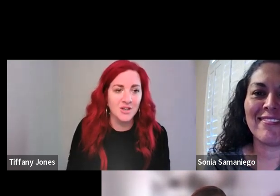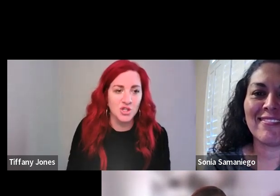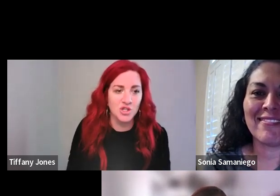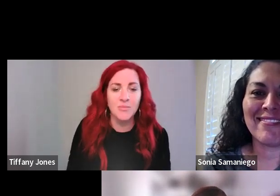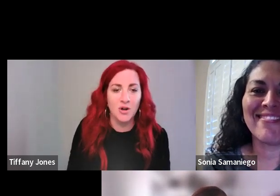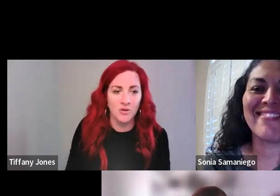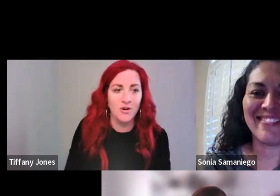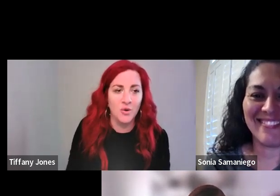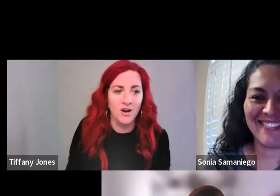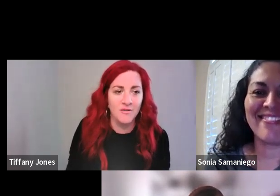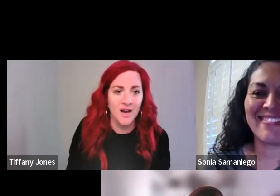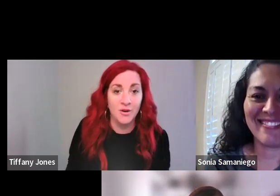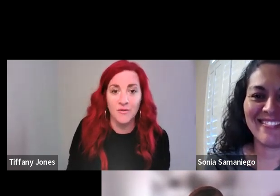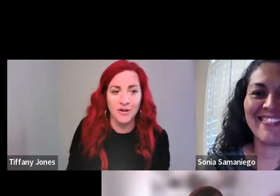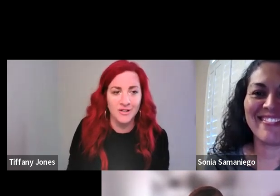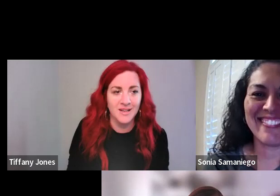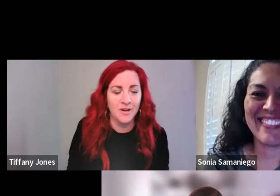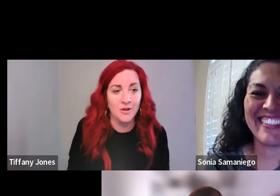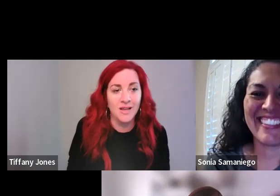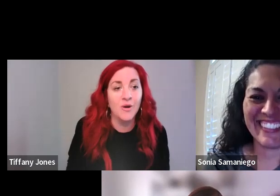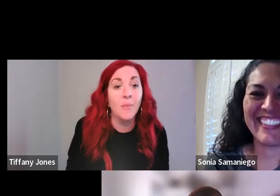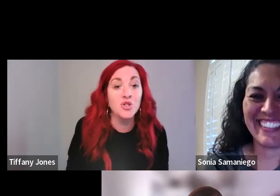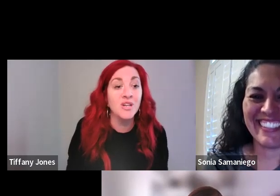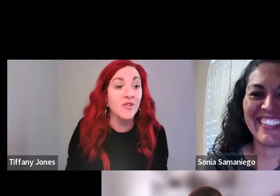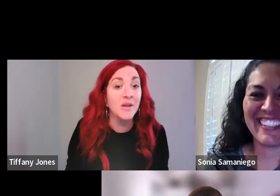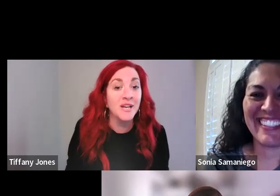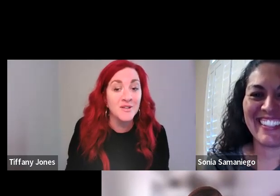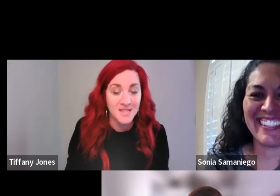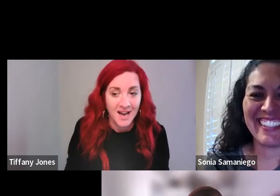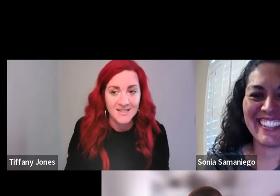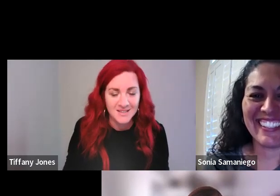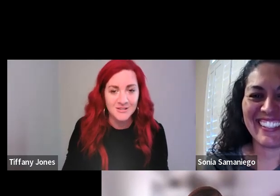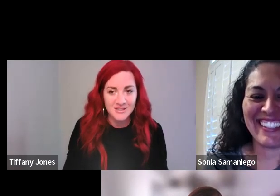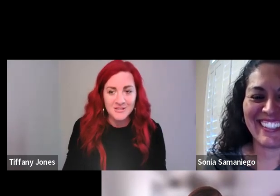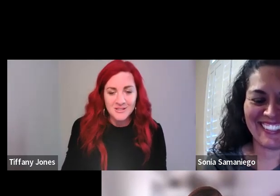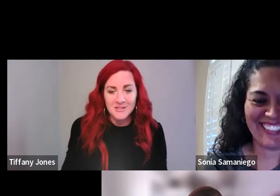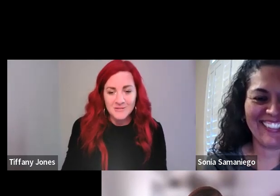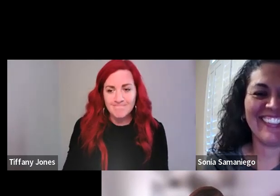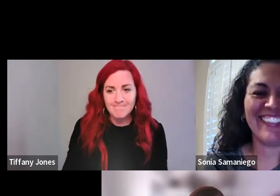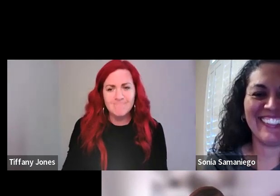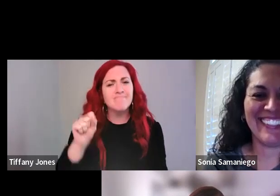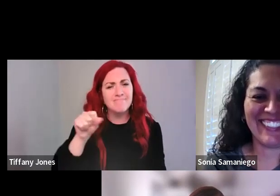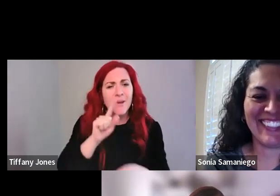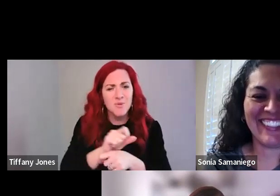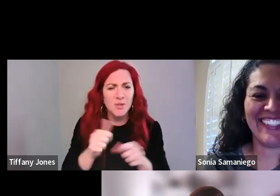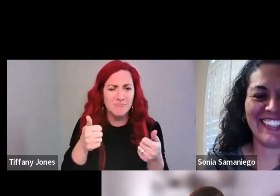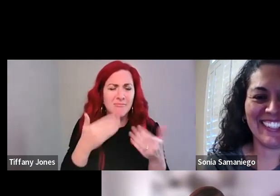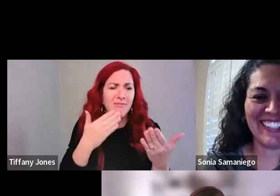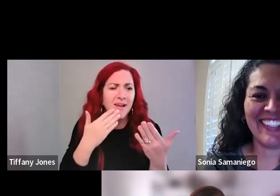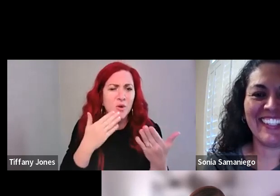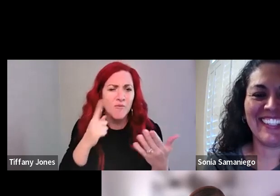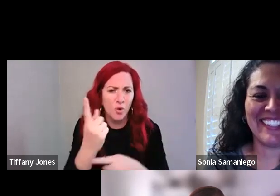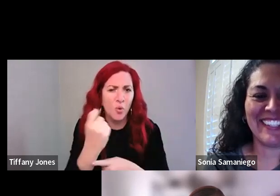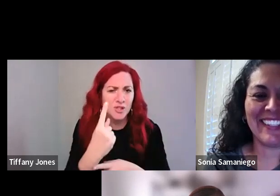to ask a question, but I'll go off now if we're good. That way I'll allow opportunity for anybody else to ask. Yeah, absolutely. Thank you for